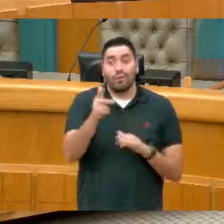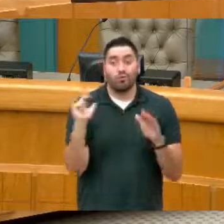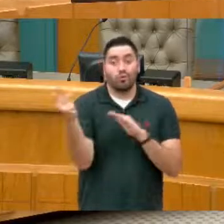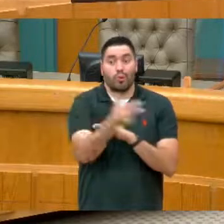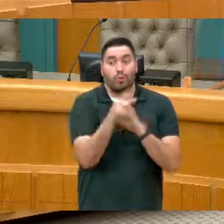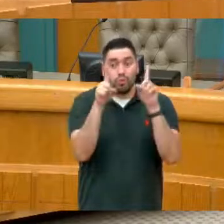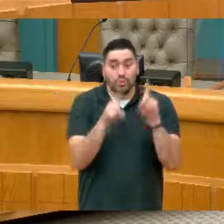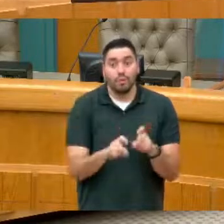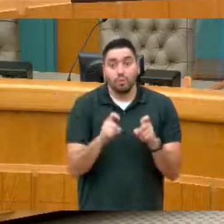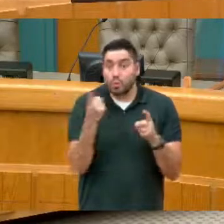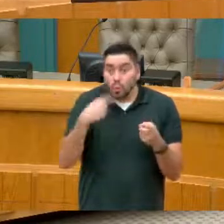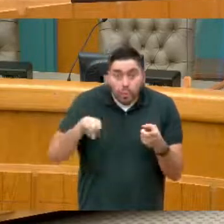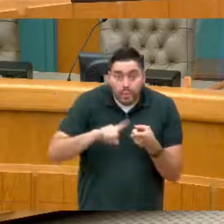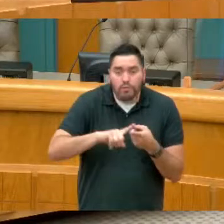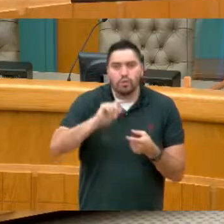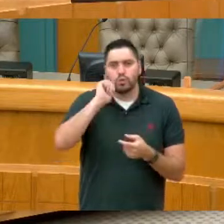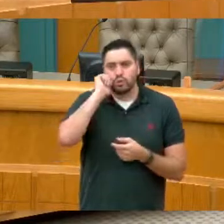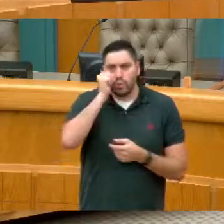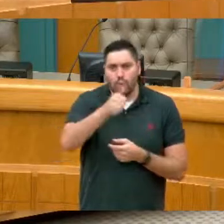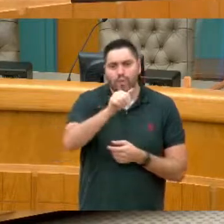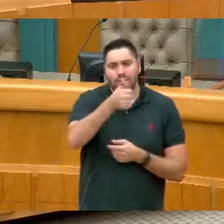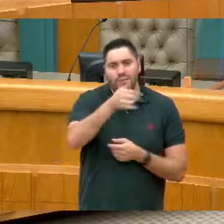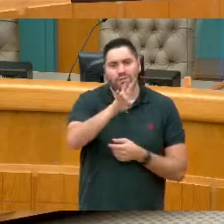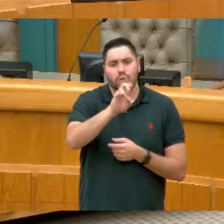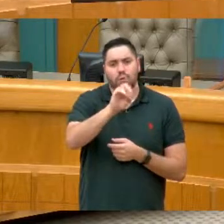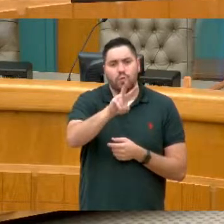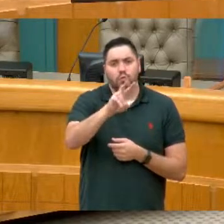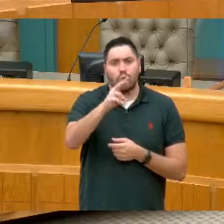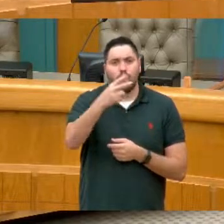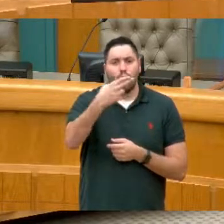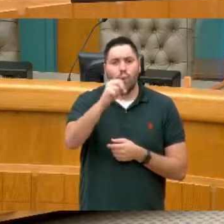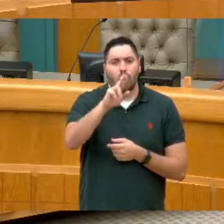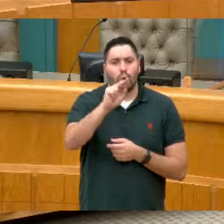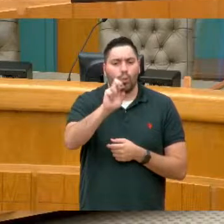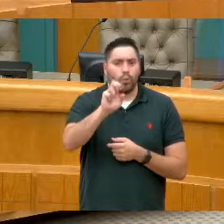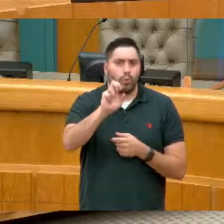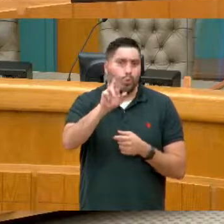over 21,000 as of today.